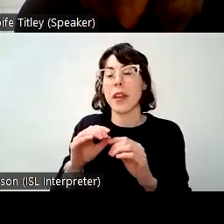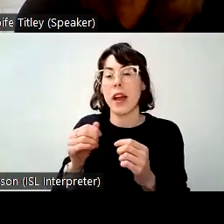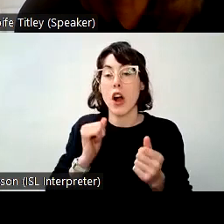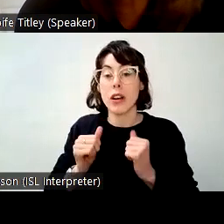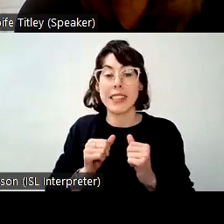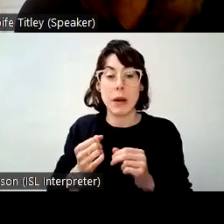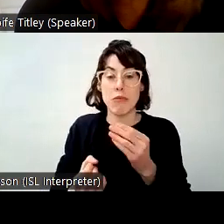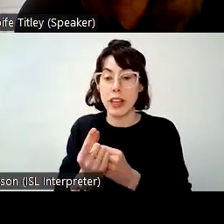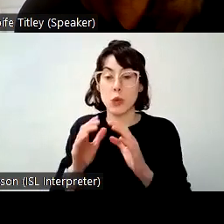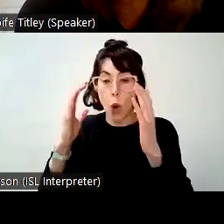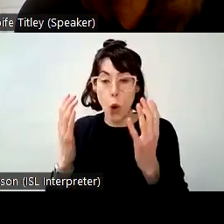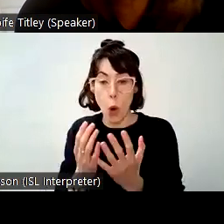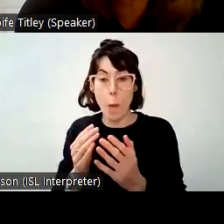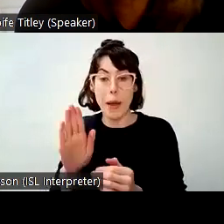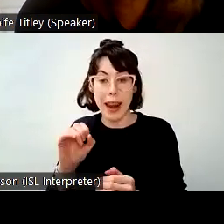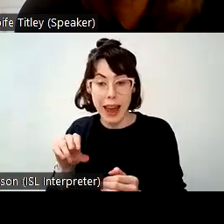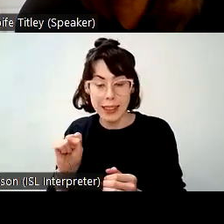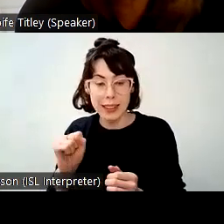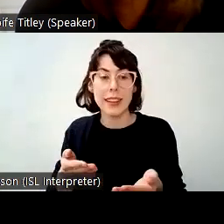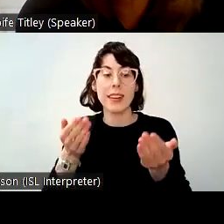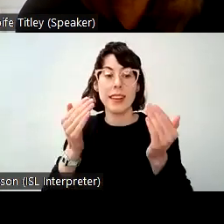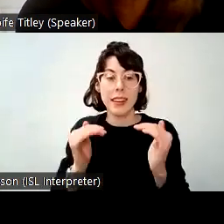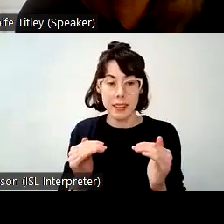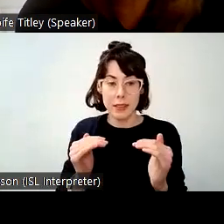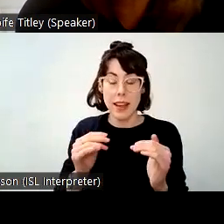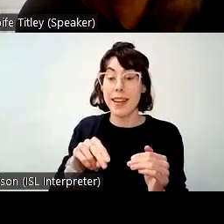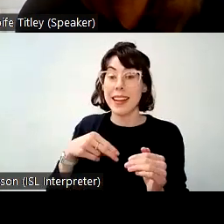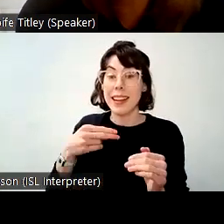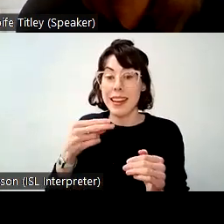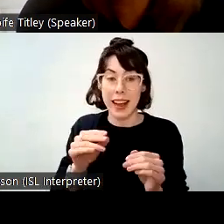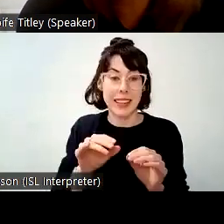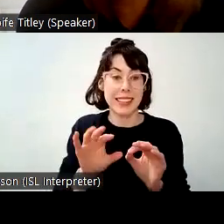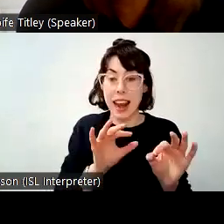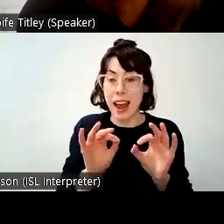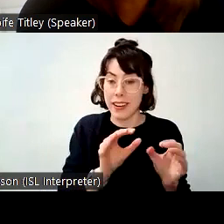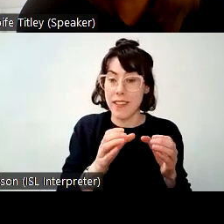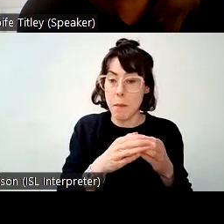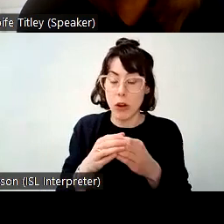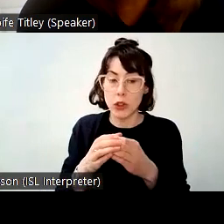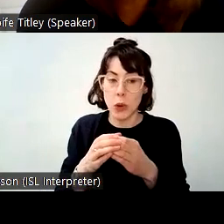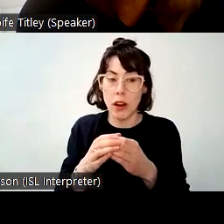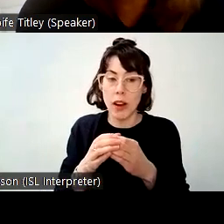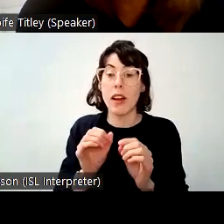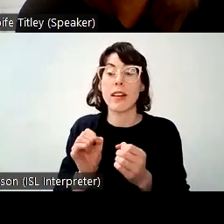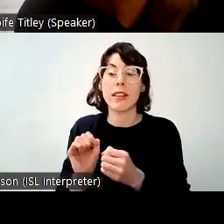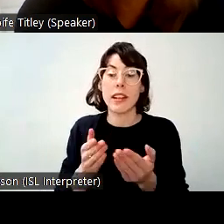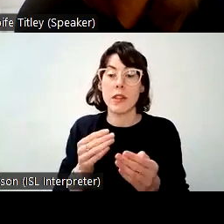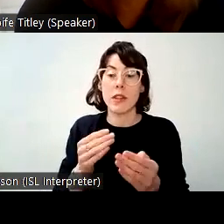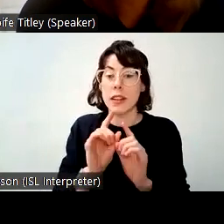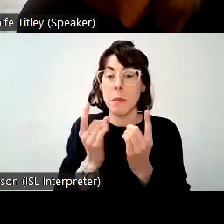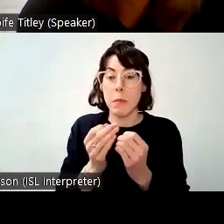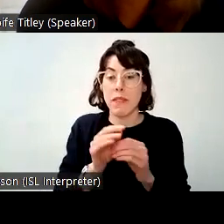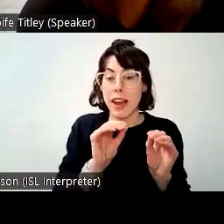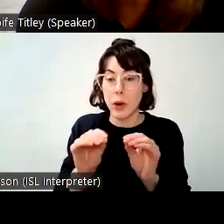The next elective there is called Sharing the World, Education, Pluralism and Conflict, and that's delivered by the Department of Education in Maynooth, who work